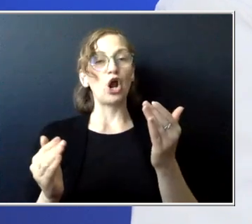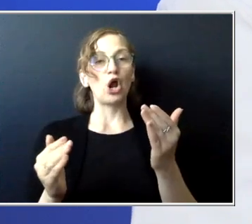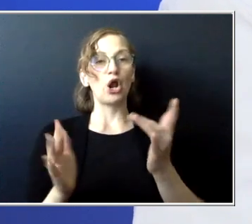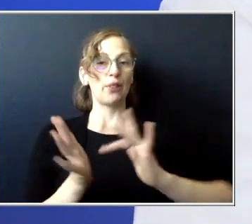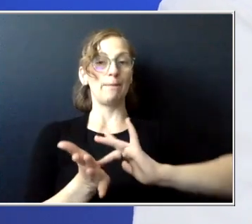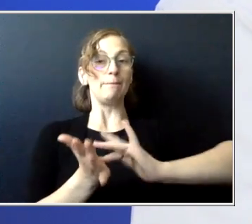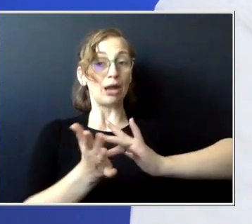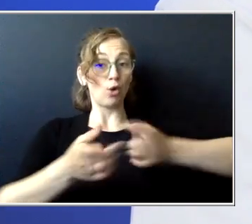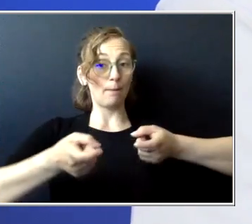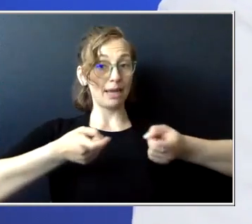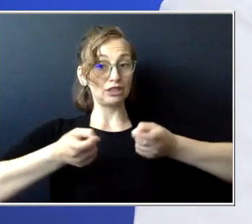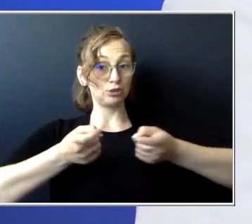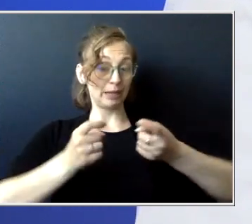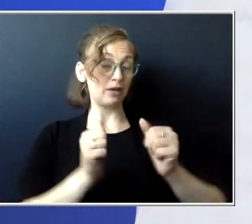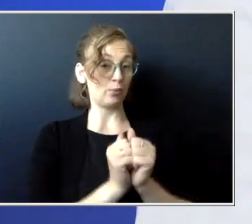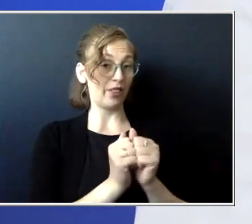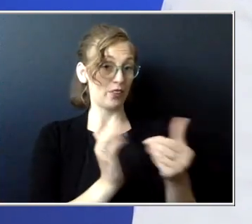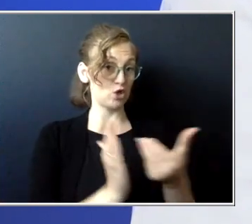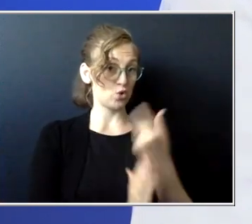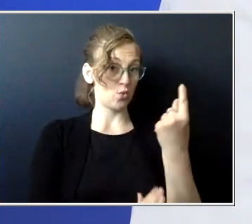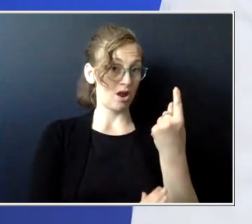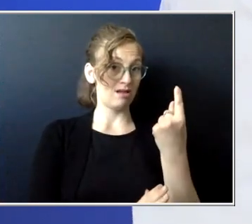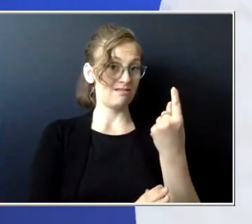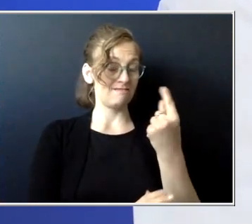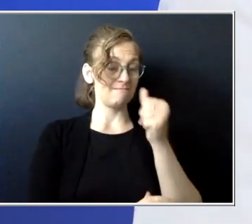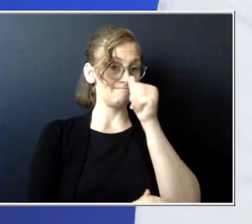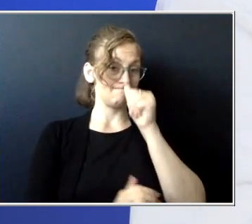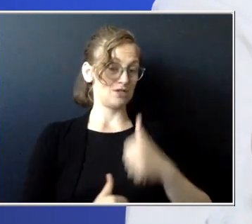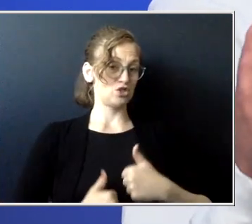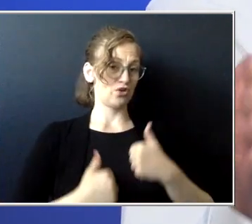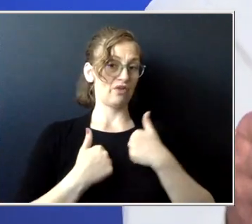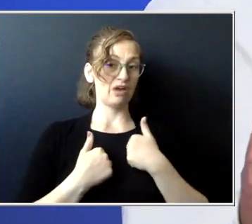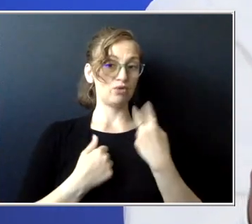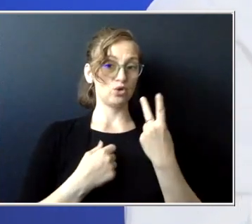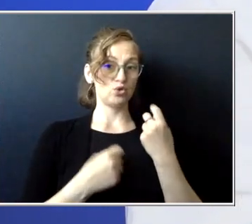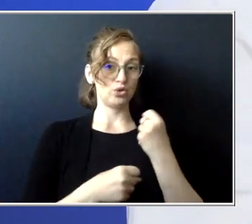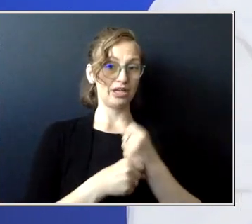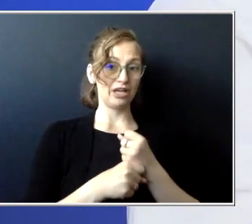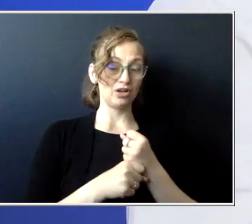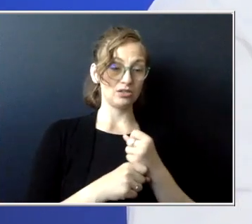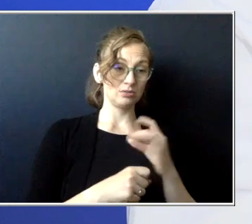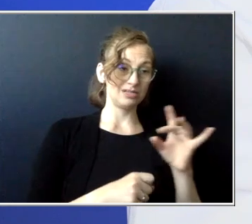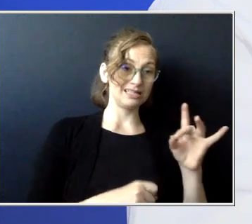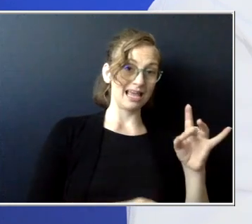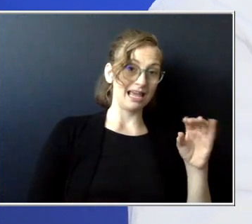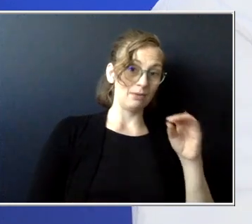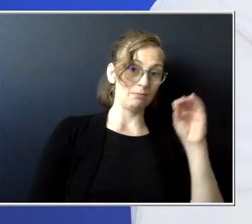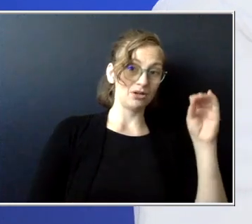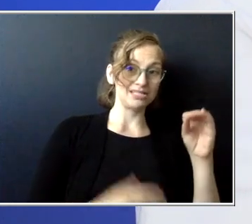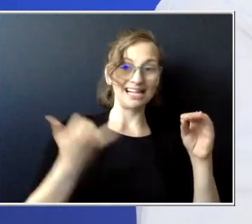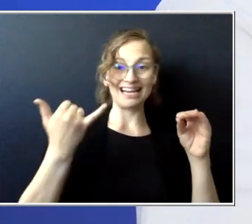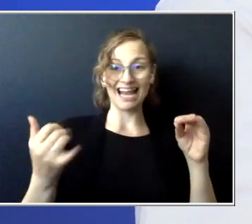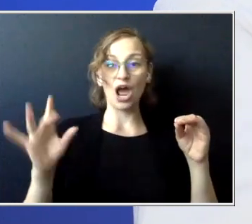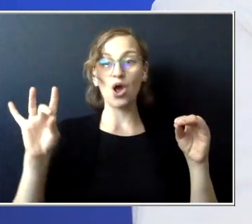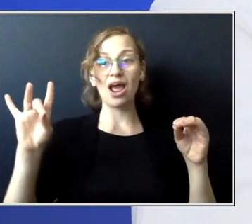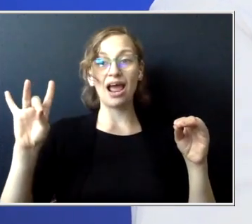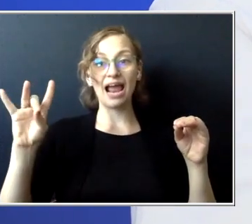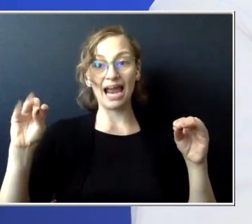the survival at 2 years was 8%. And now you're talking about almost 80% in Momentum 3. So a device